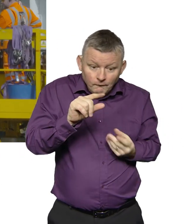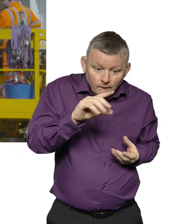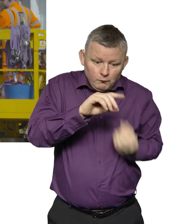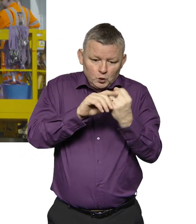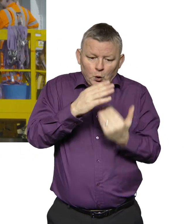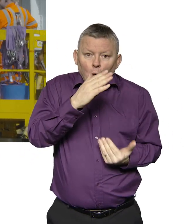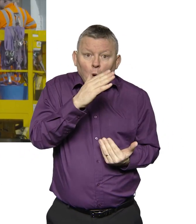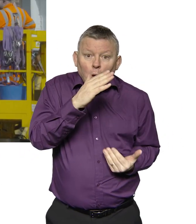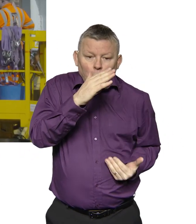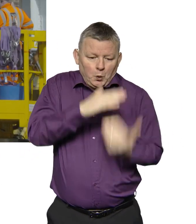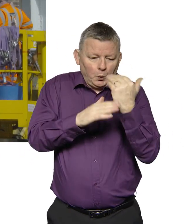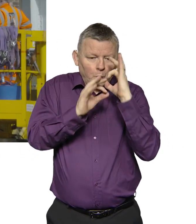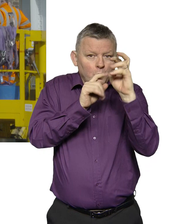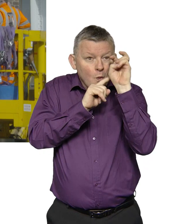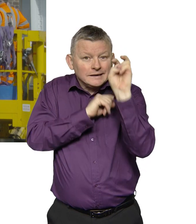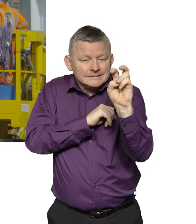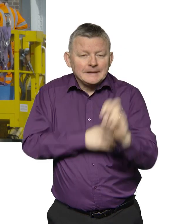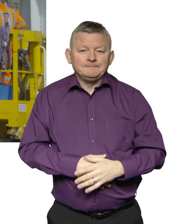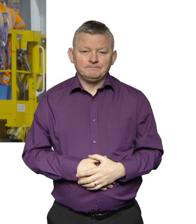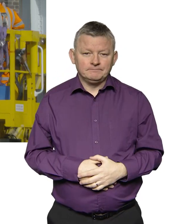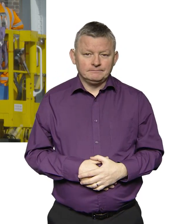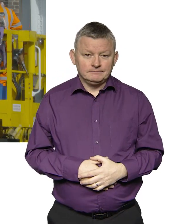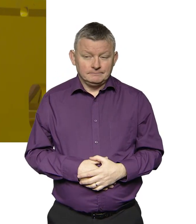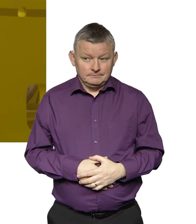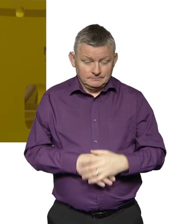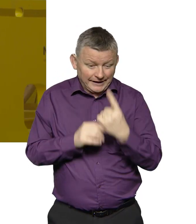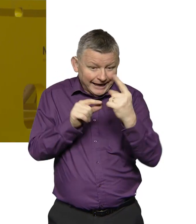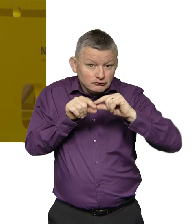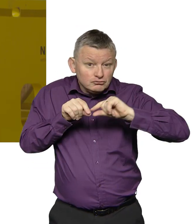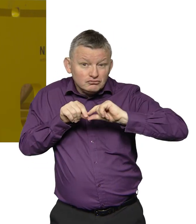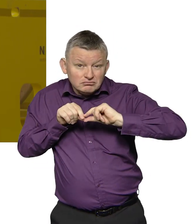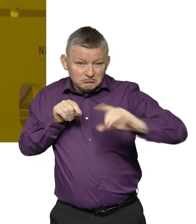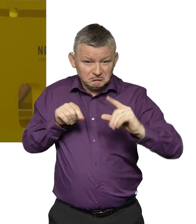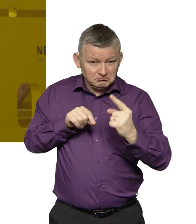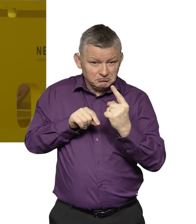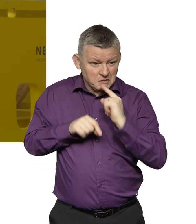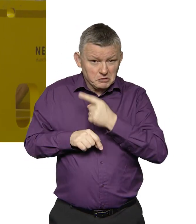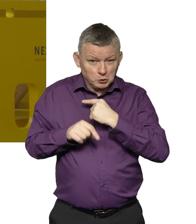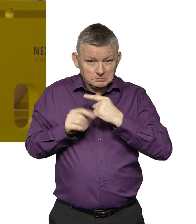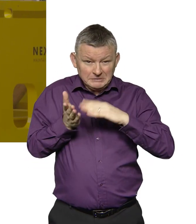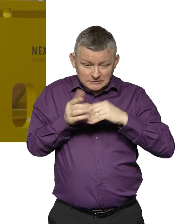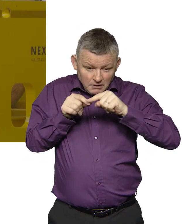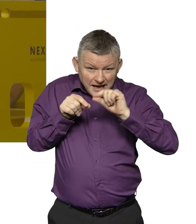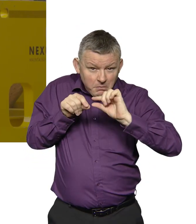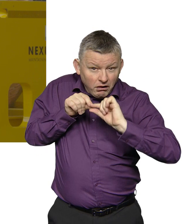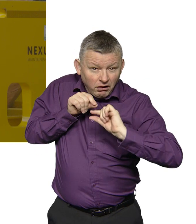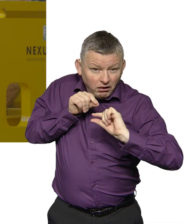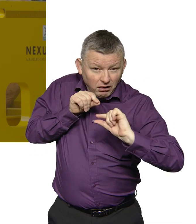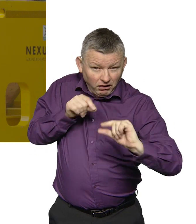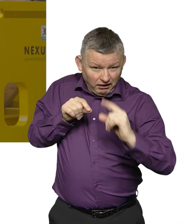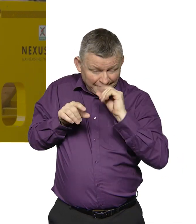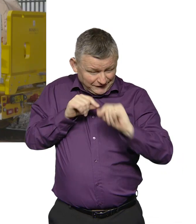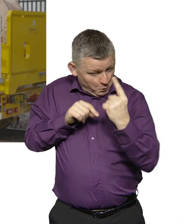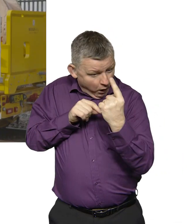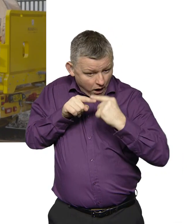wires and those at the back replacing it with the new. Each drum like this holds more than 1,000 metres of